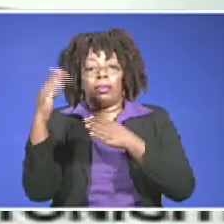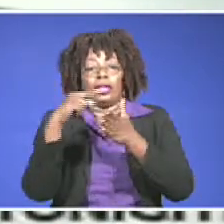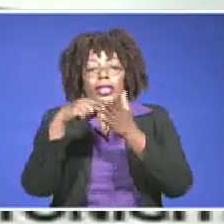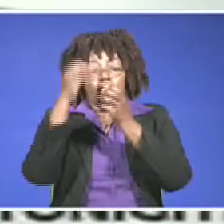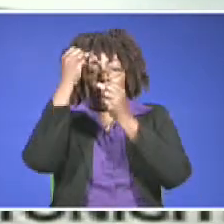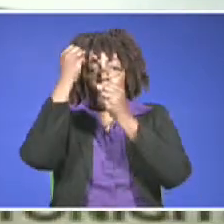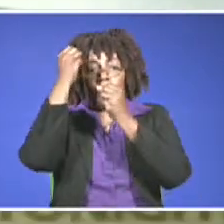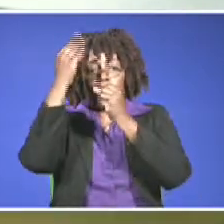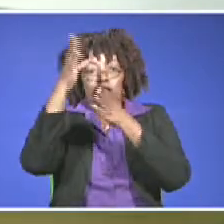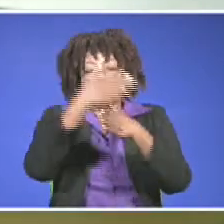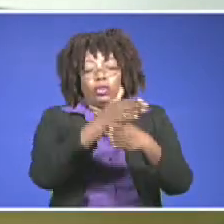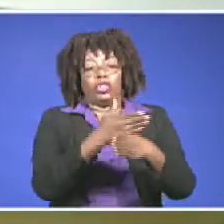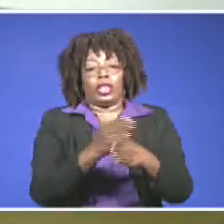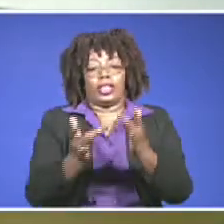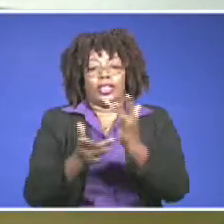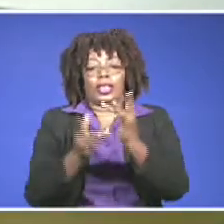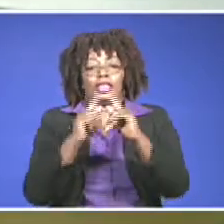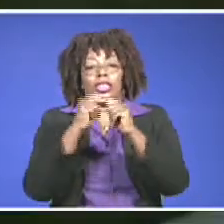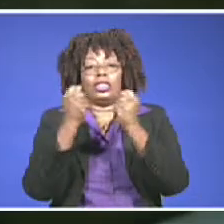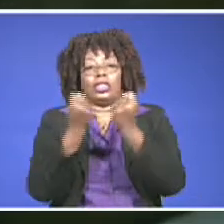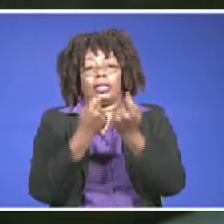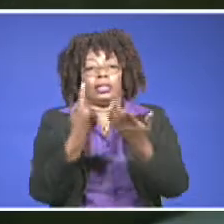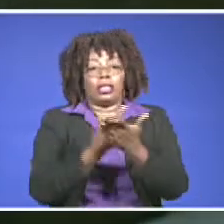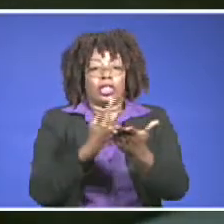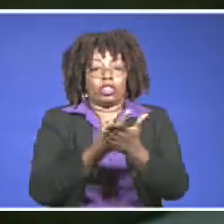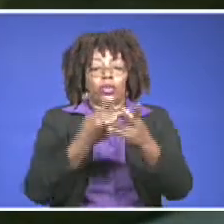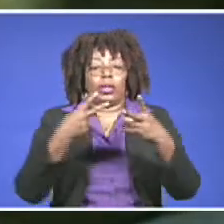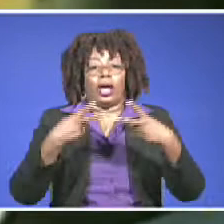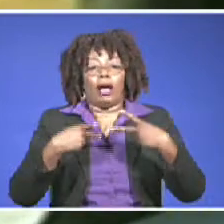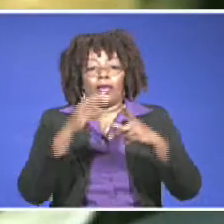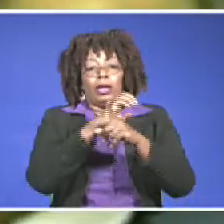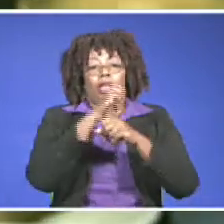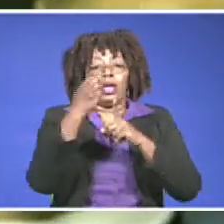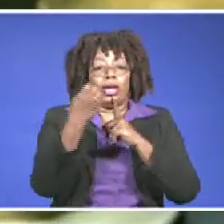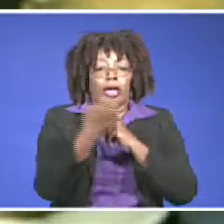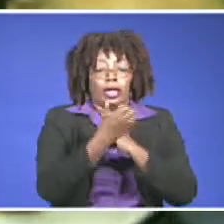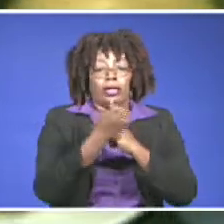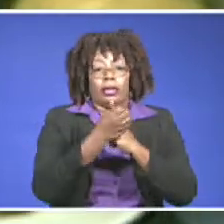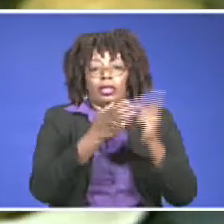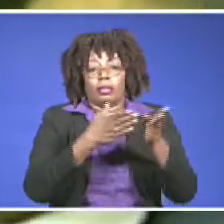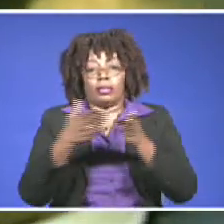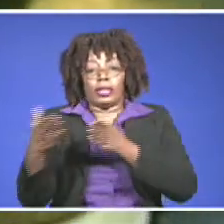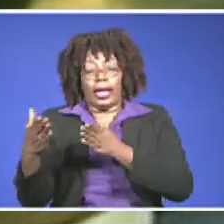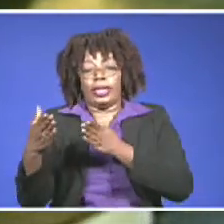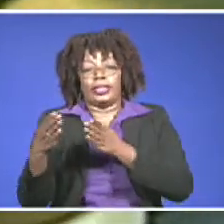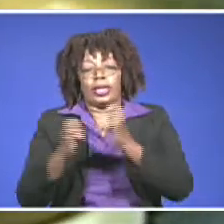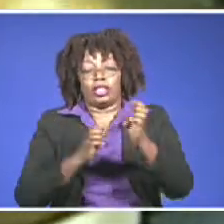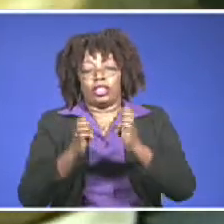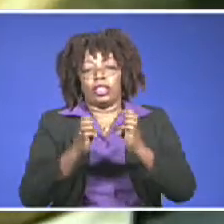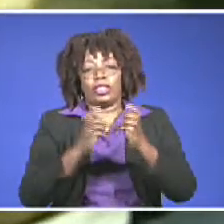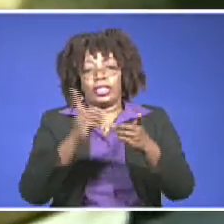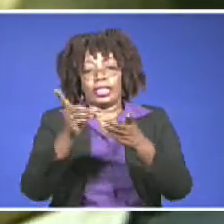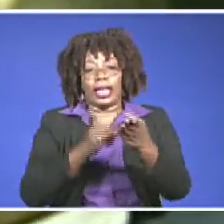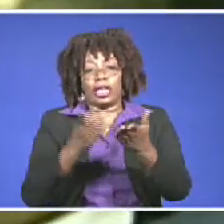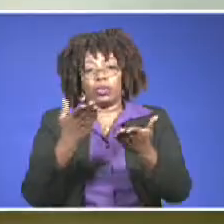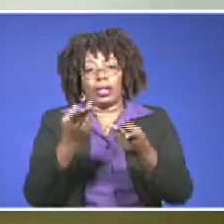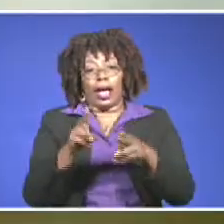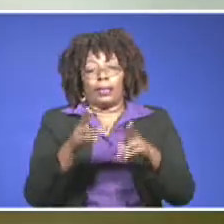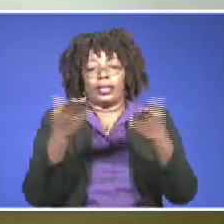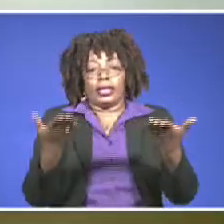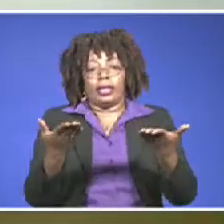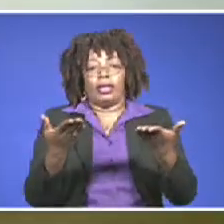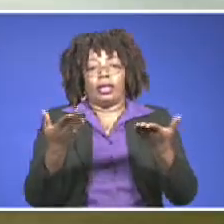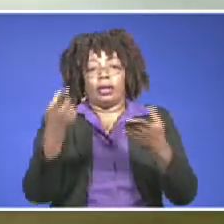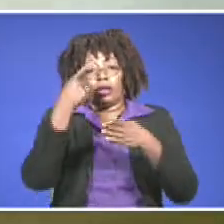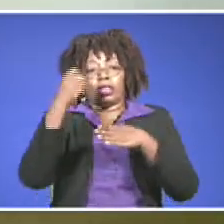we release, the technical team, the discussions that we have around our environmental strategy, our engineering design will start here because this is the people it affects